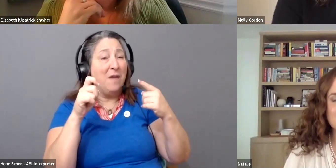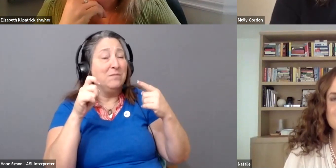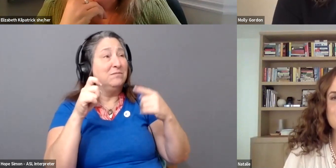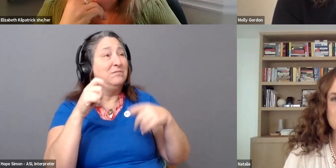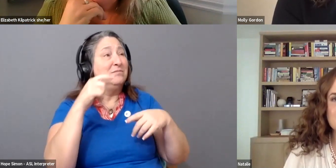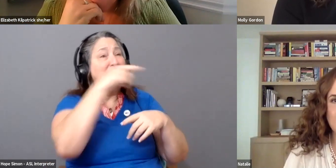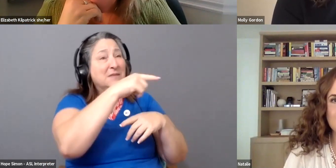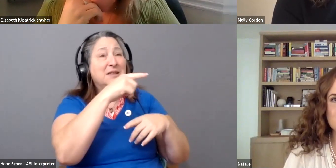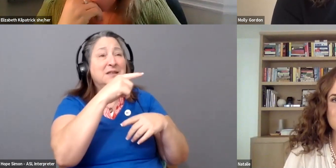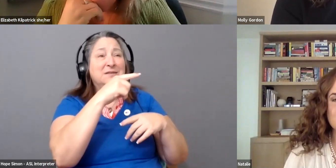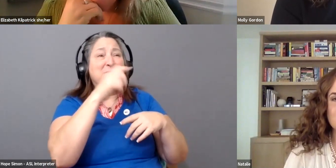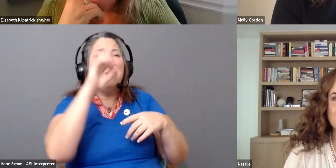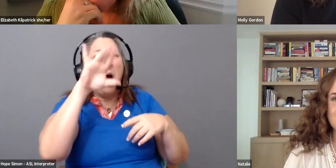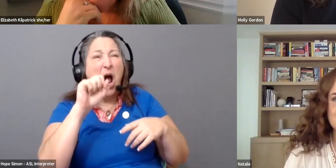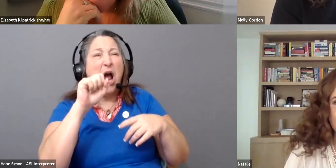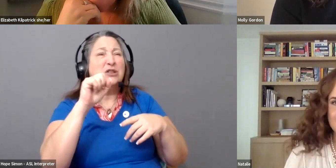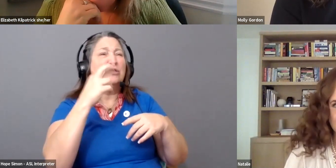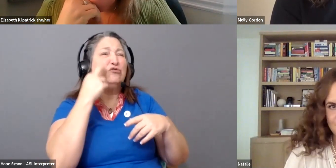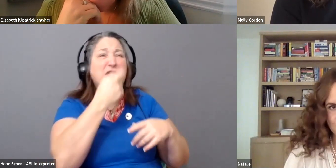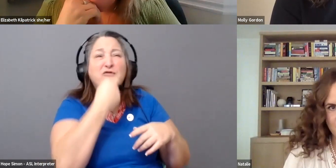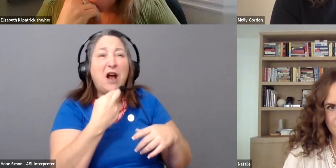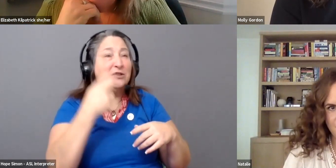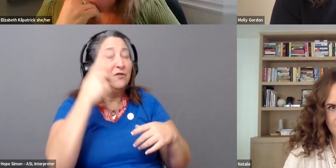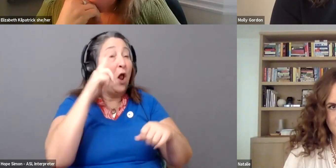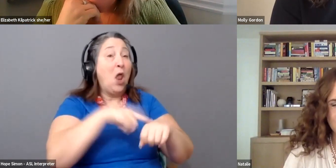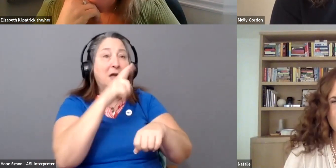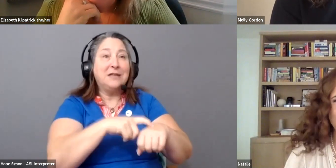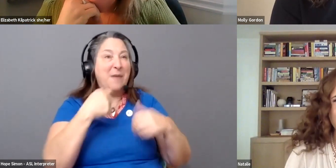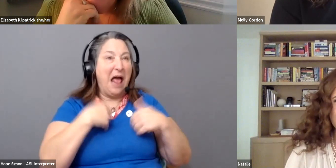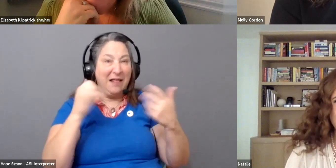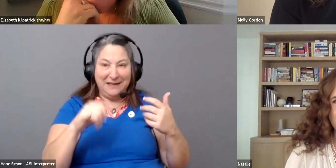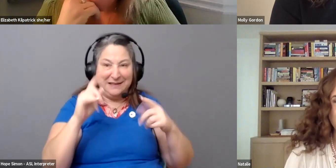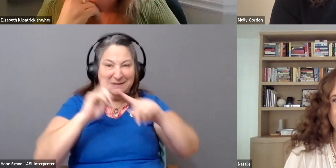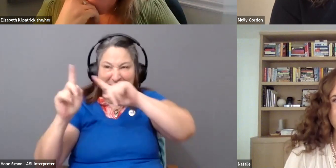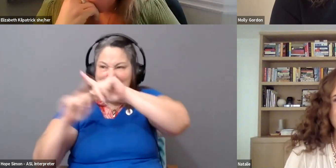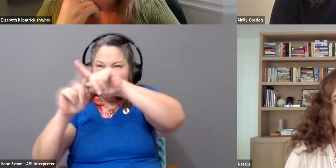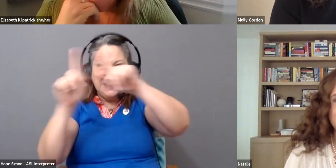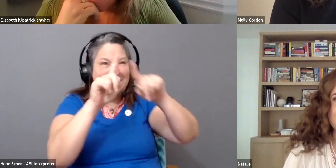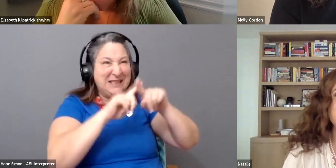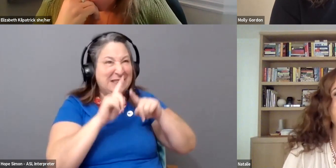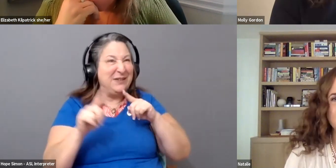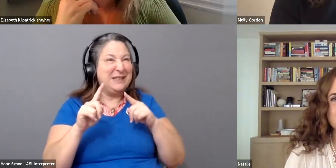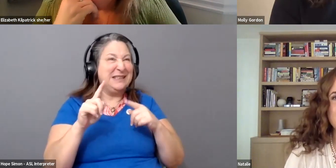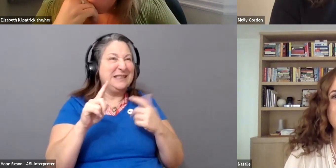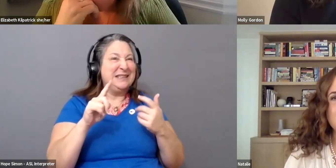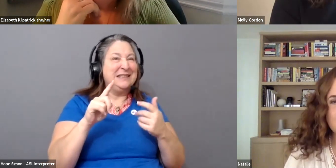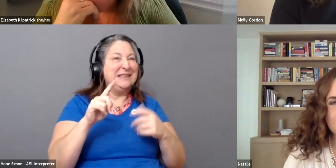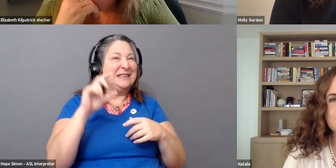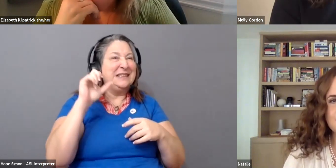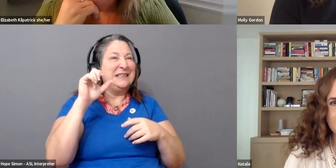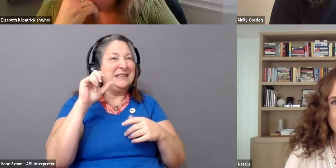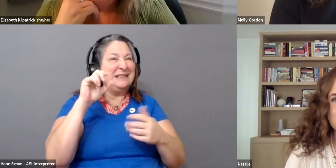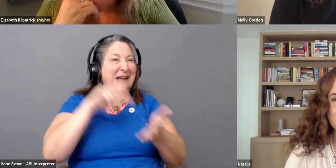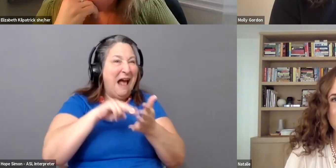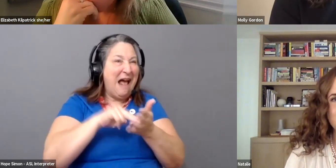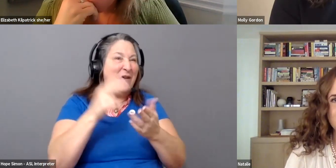I had this like mismatched like set of silverware that I sort of like hauled with me from place to place. And I will say